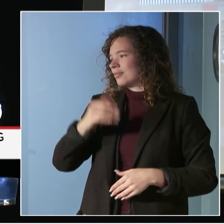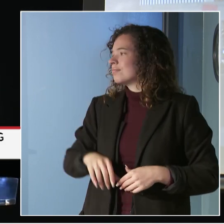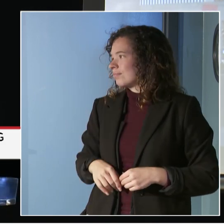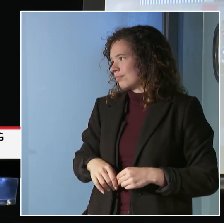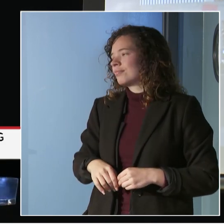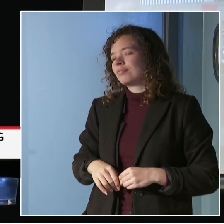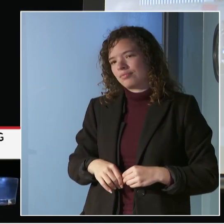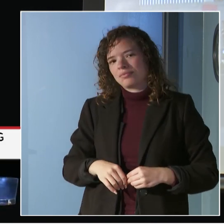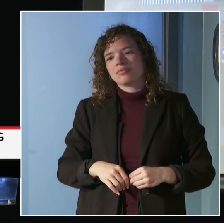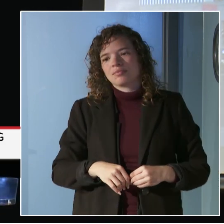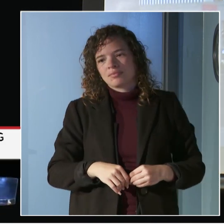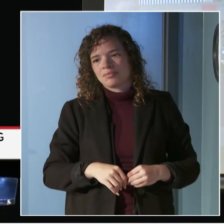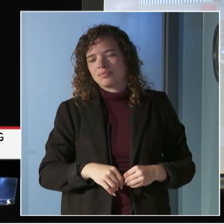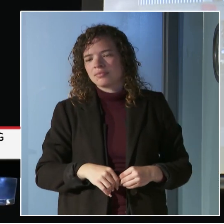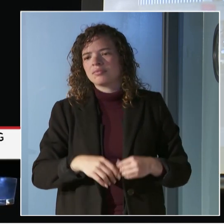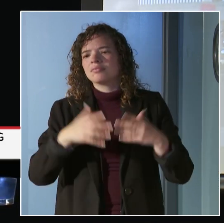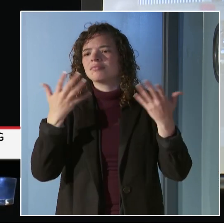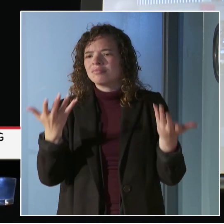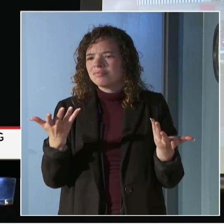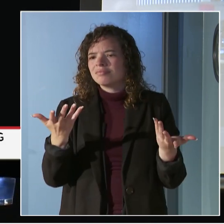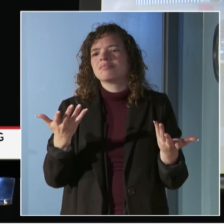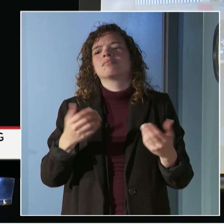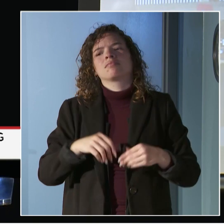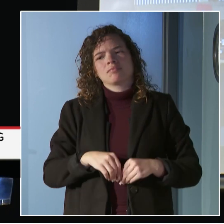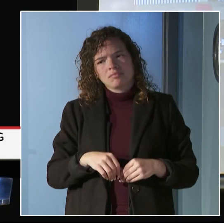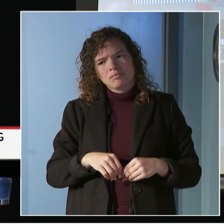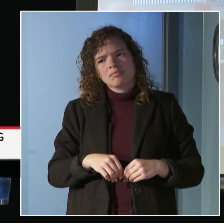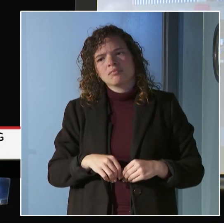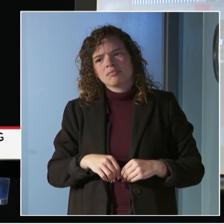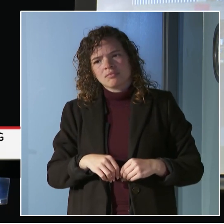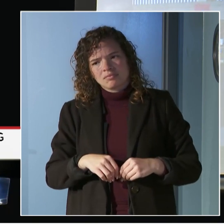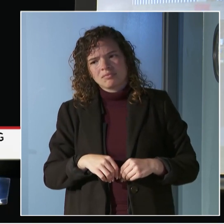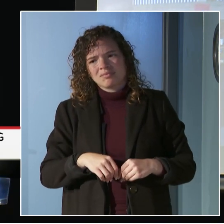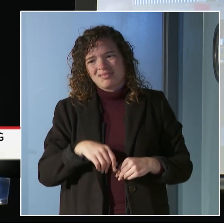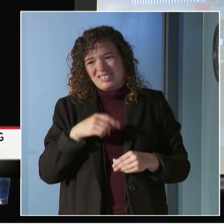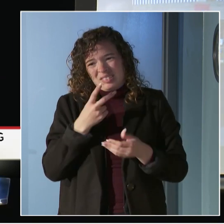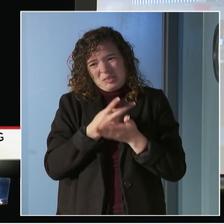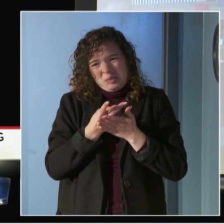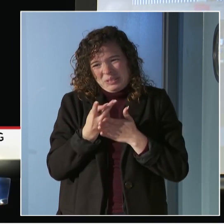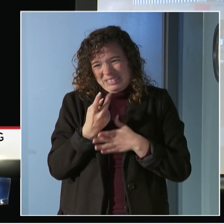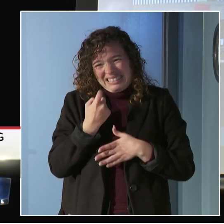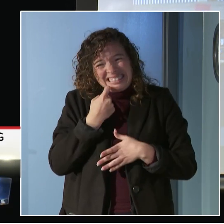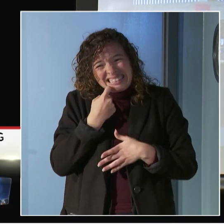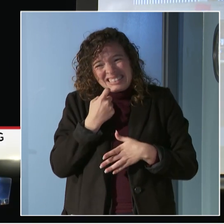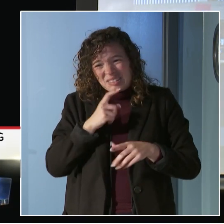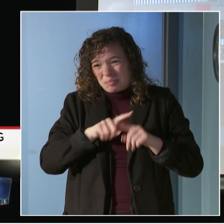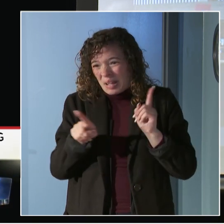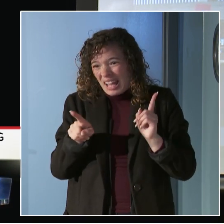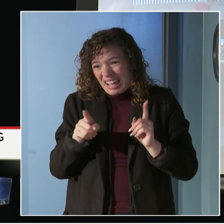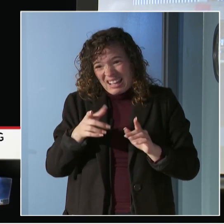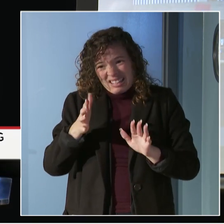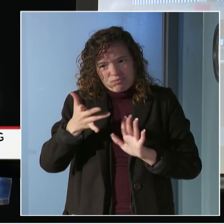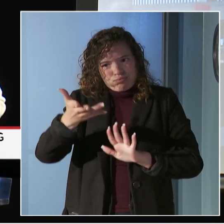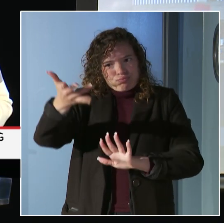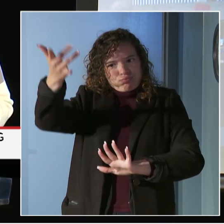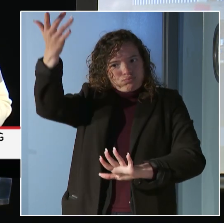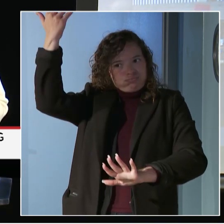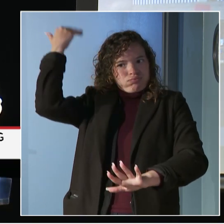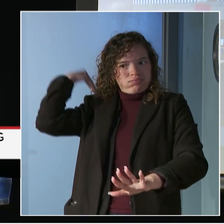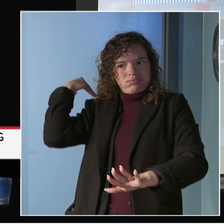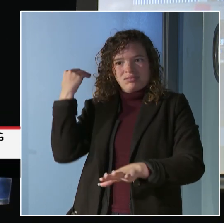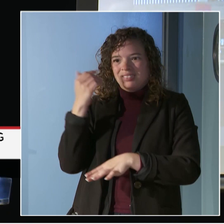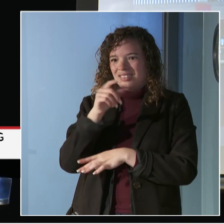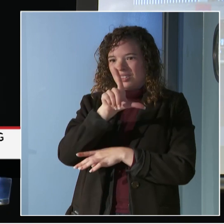So it seems like just a couple of weeks ago, but actually it was in 2018 when I was last at Sitar, we